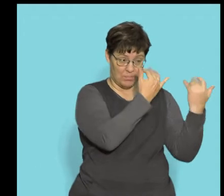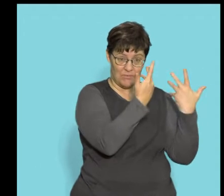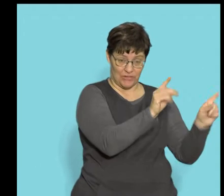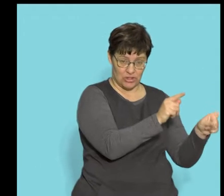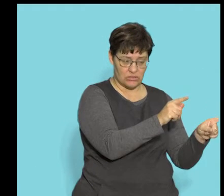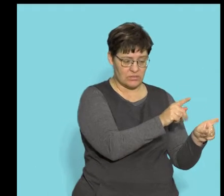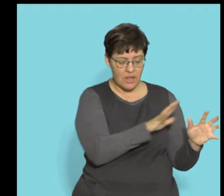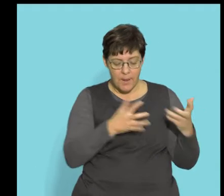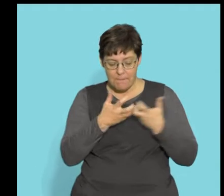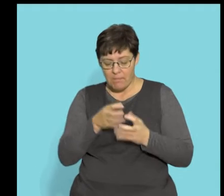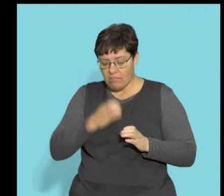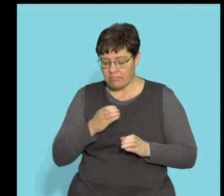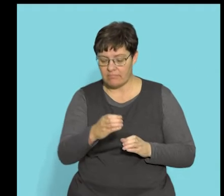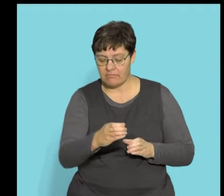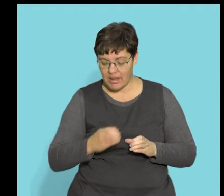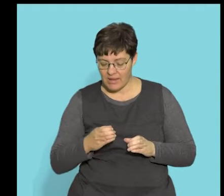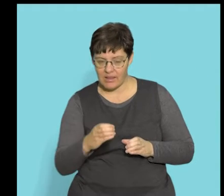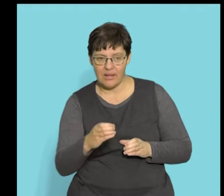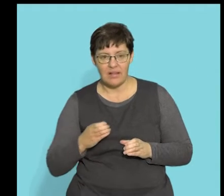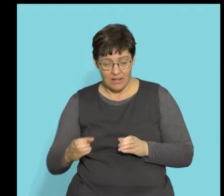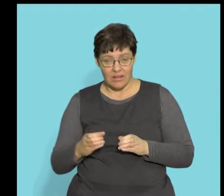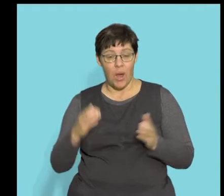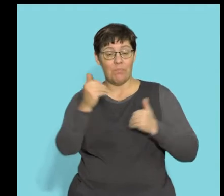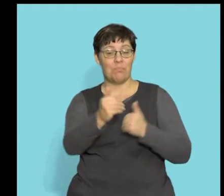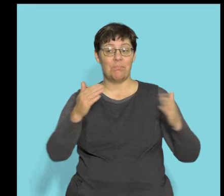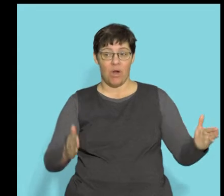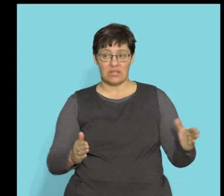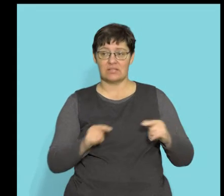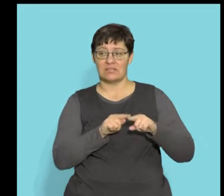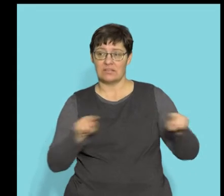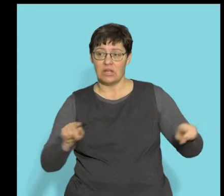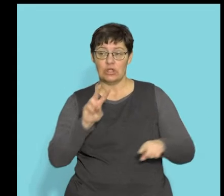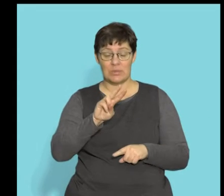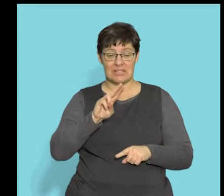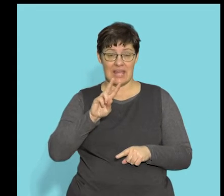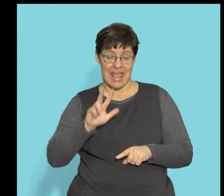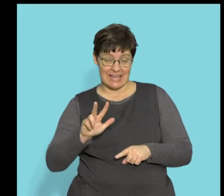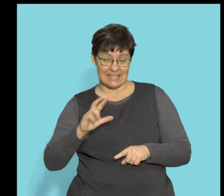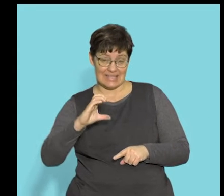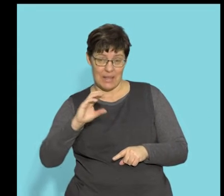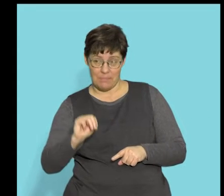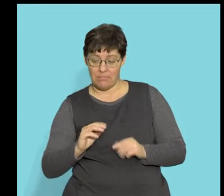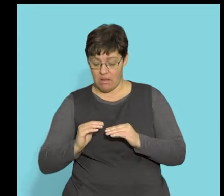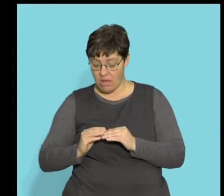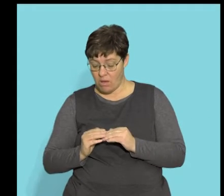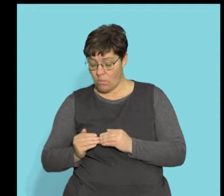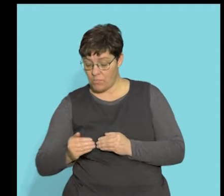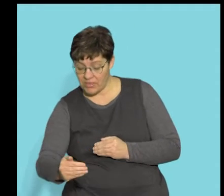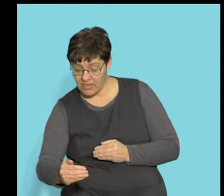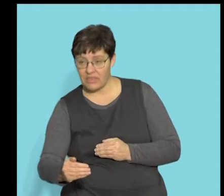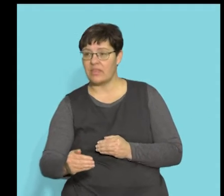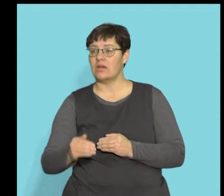box with a length of 28 centimeters, a width of 21 centimeters, and a height